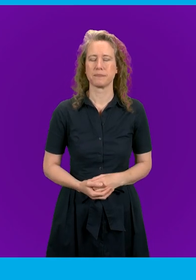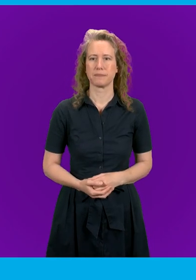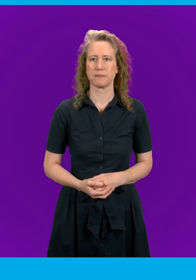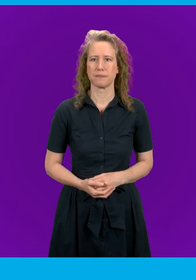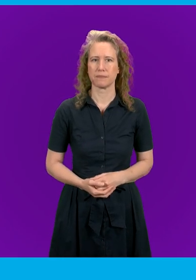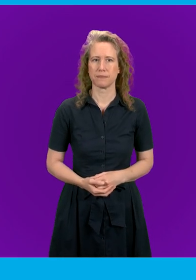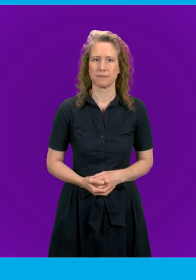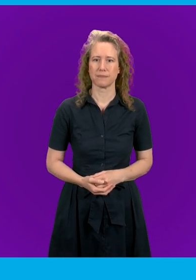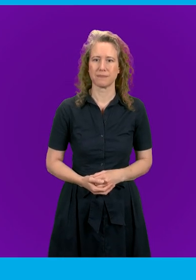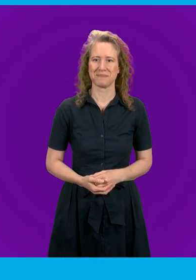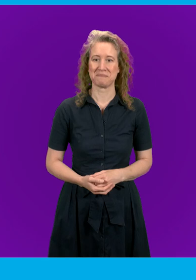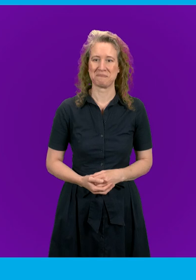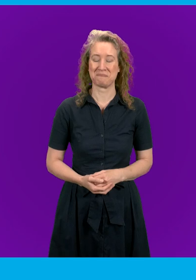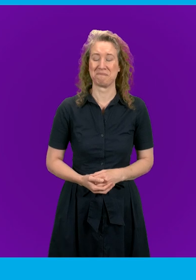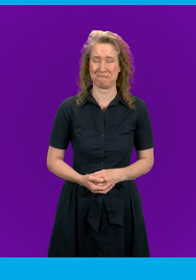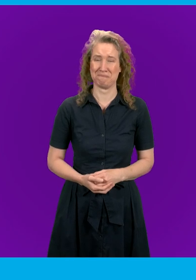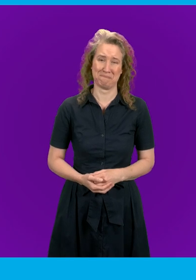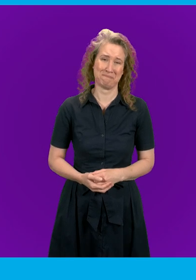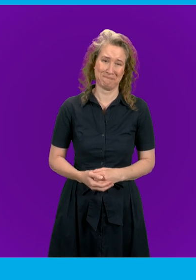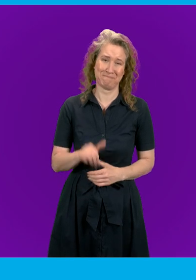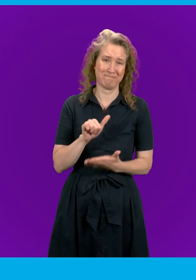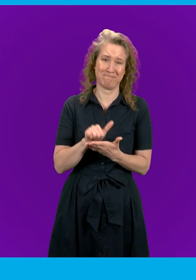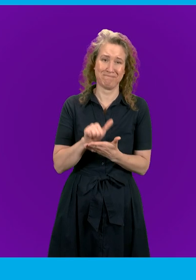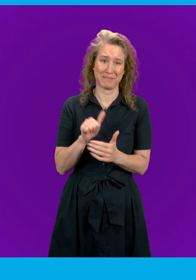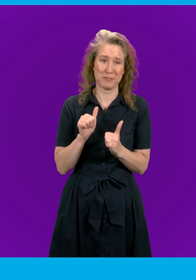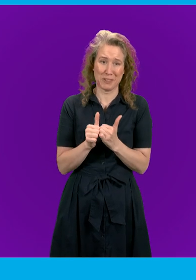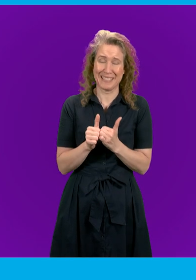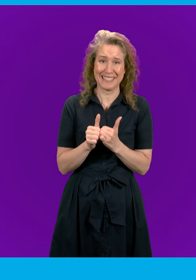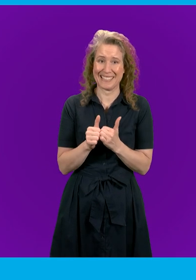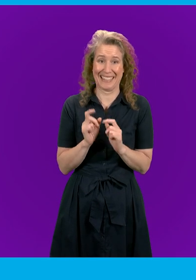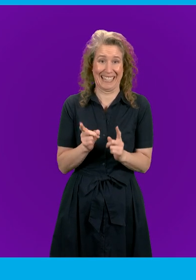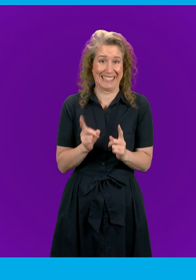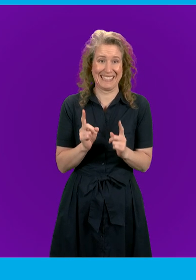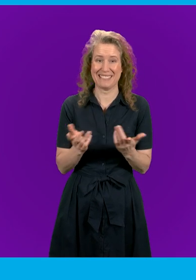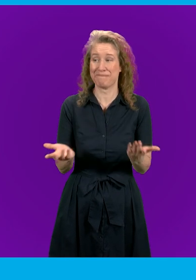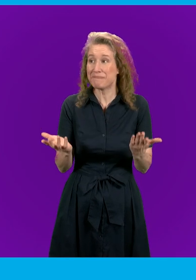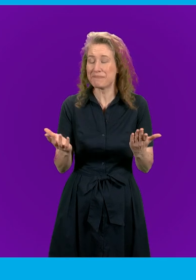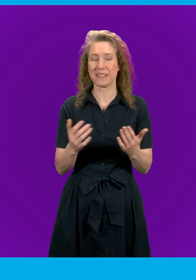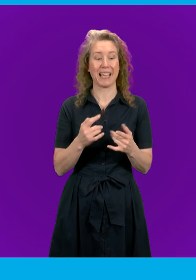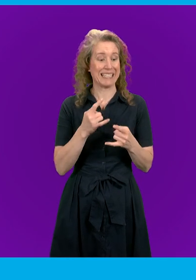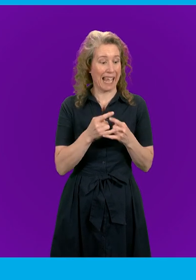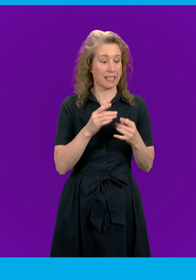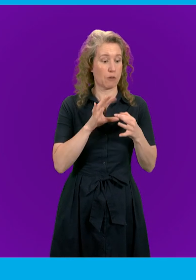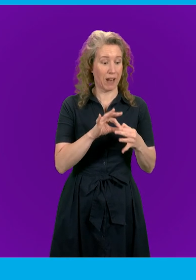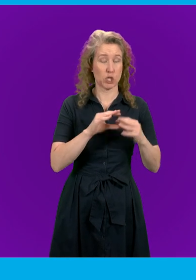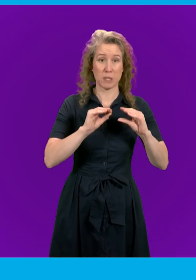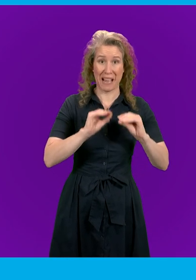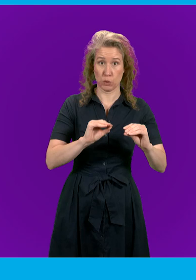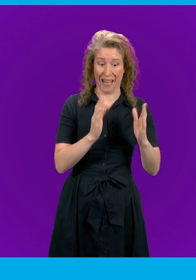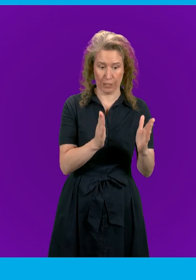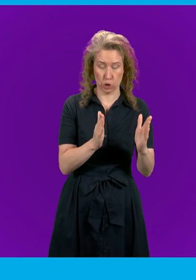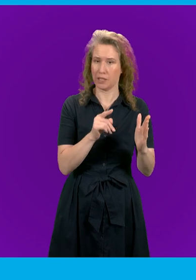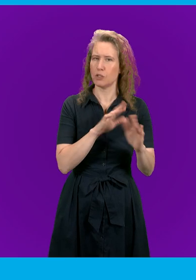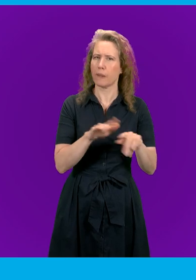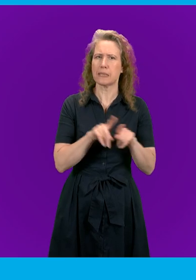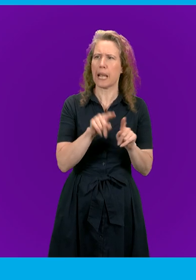Okay. Yeah, I mean, I'd completely agree with that. It's not really like, I think sex and relationships education is not like